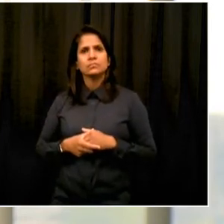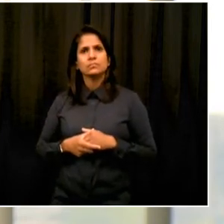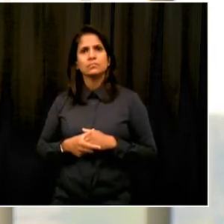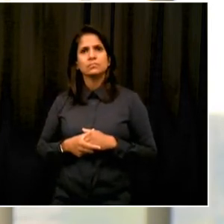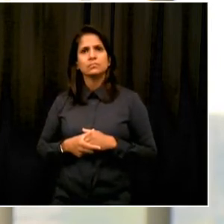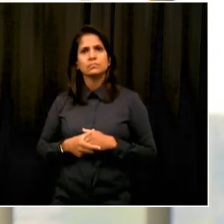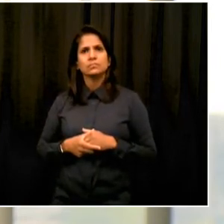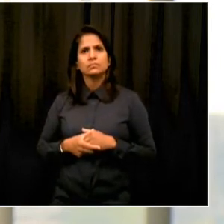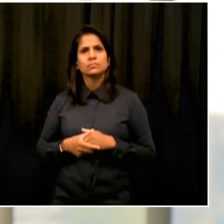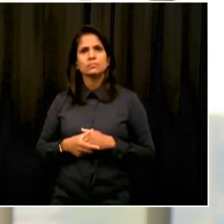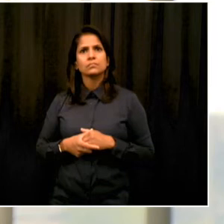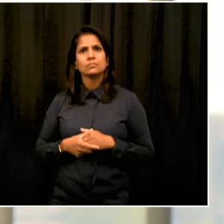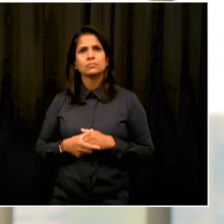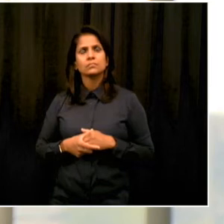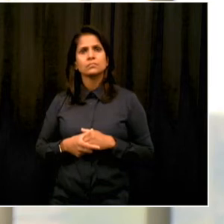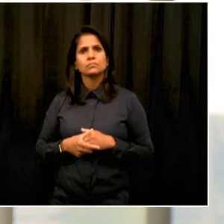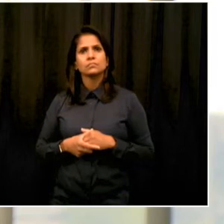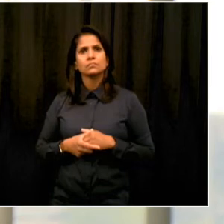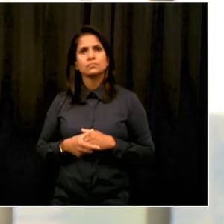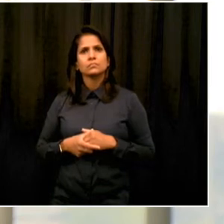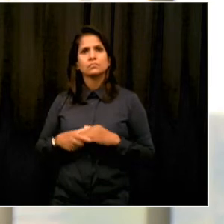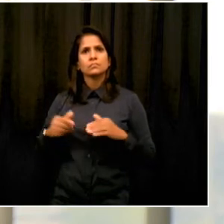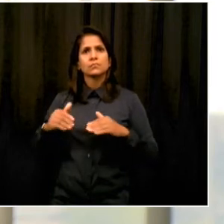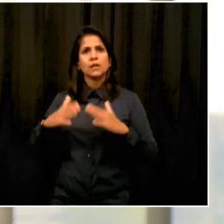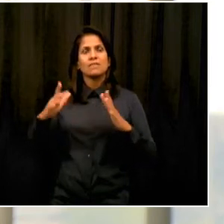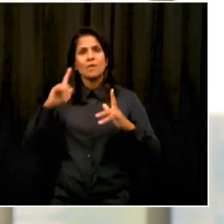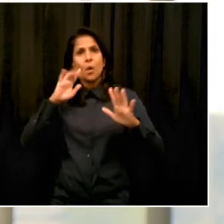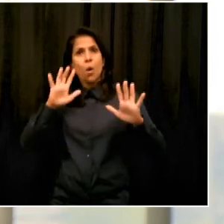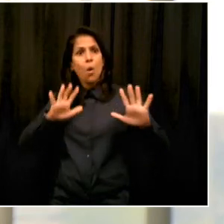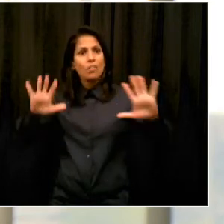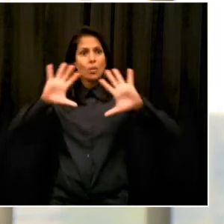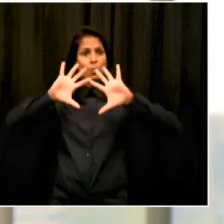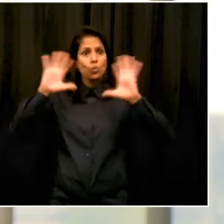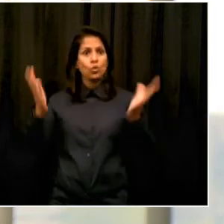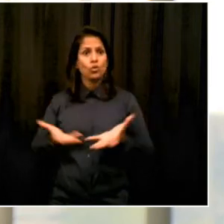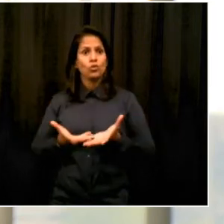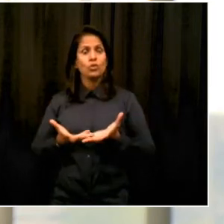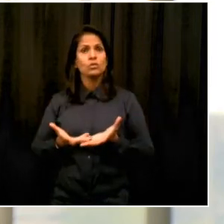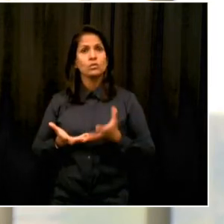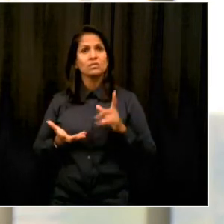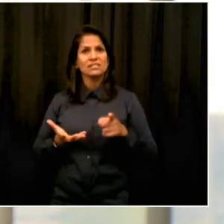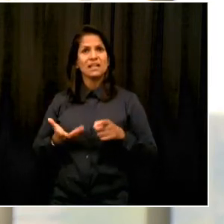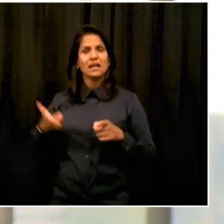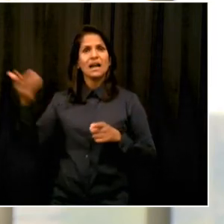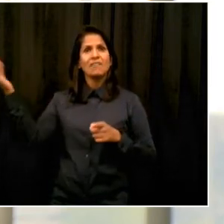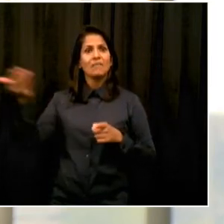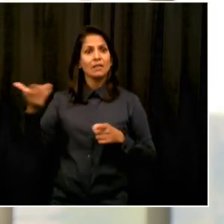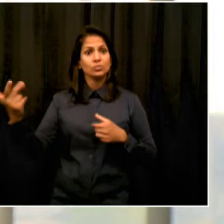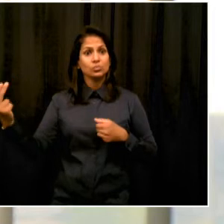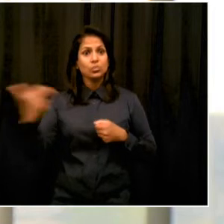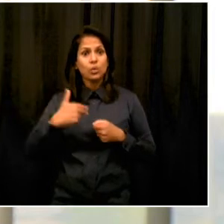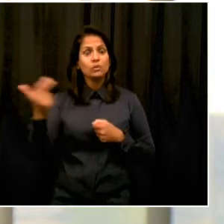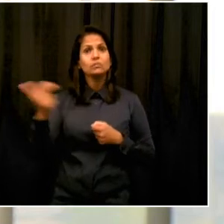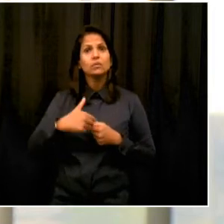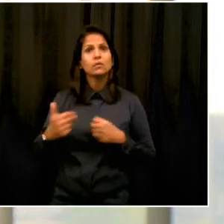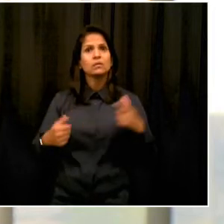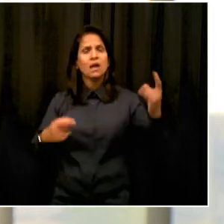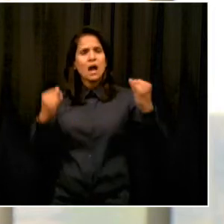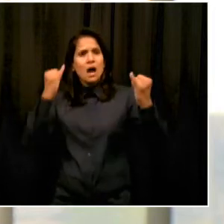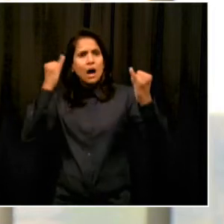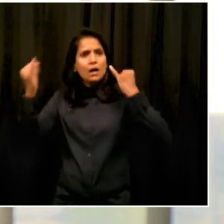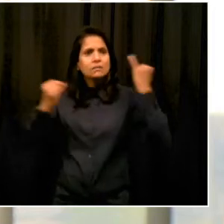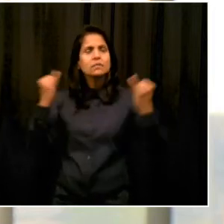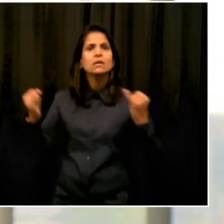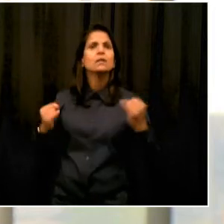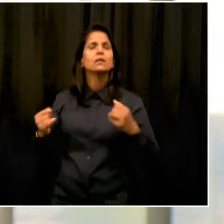of innovation happening in rapid testing, it's happening very rapidly. So we're open to any response. The goal is tests that cost less